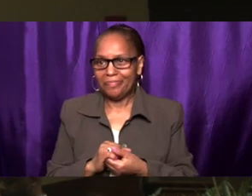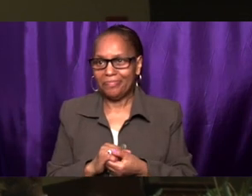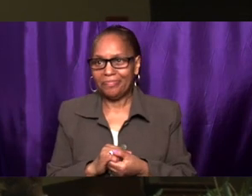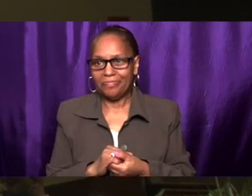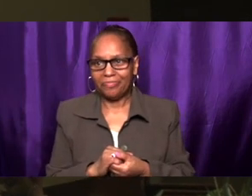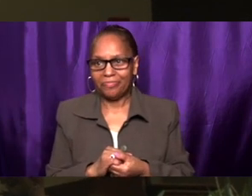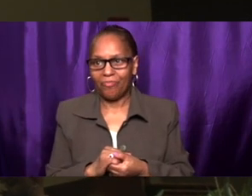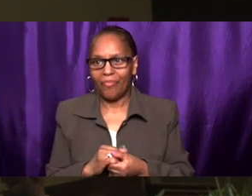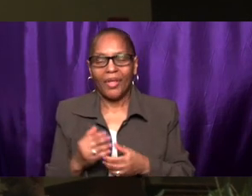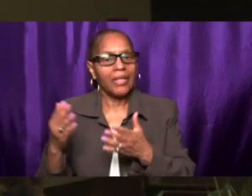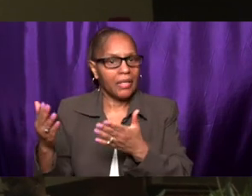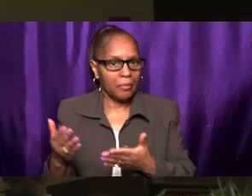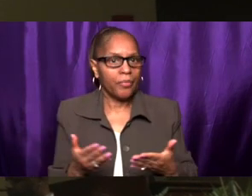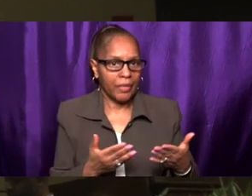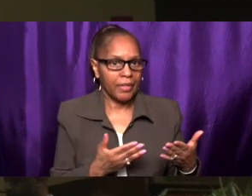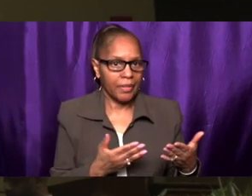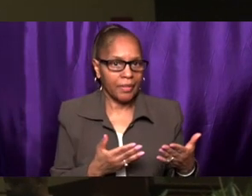He said,